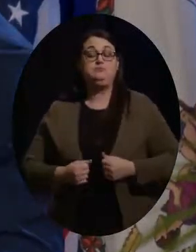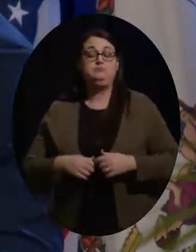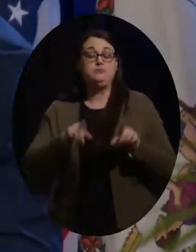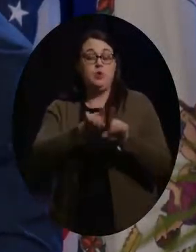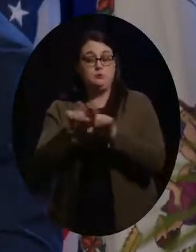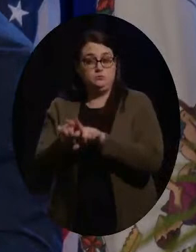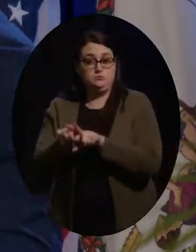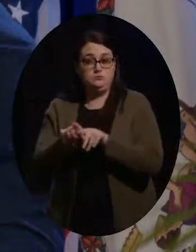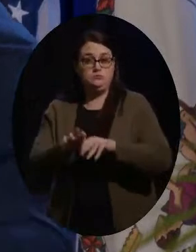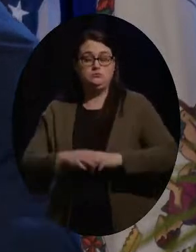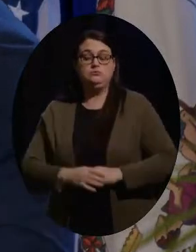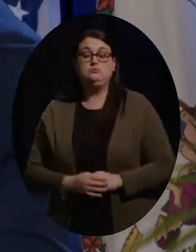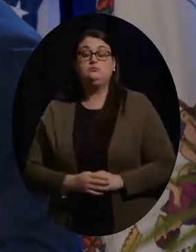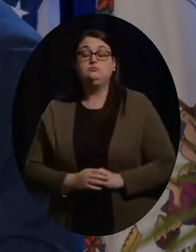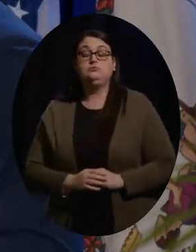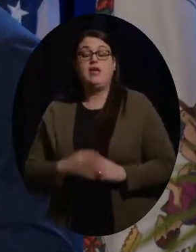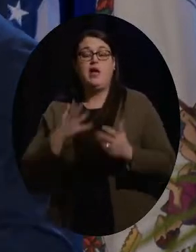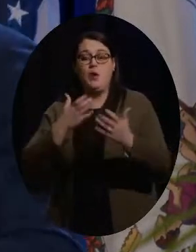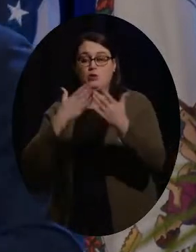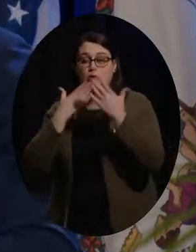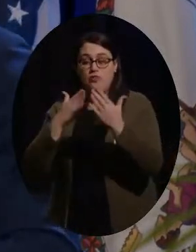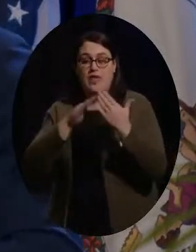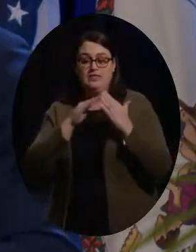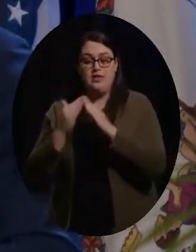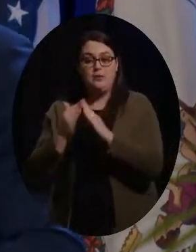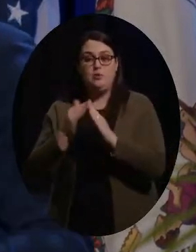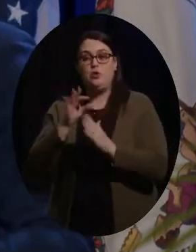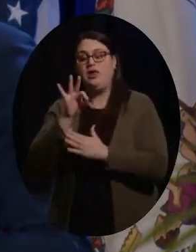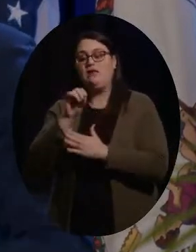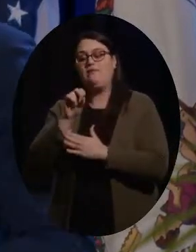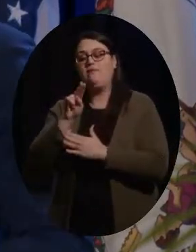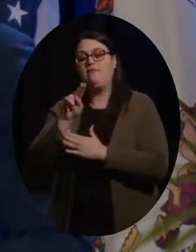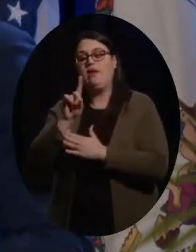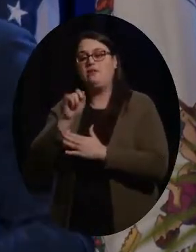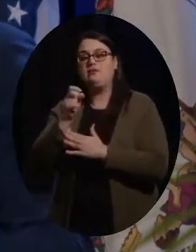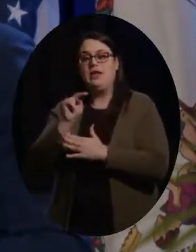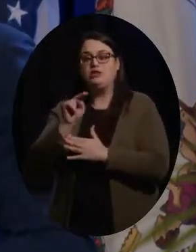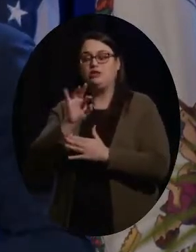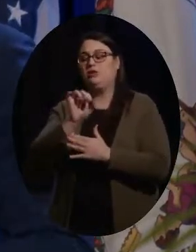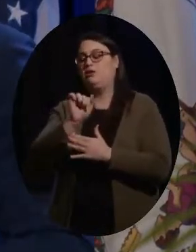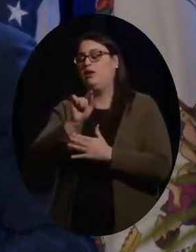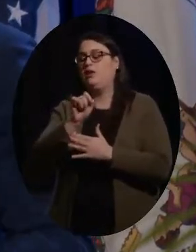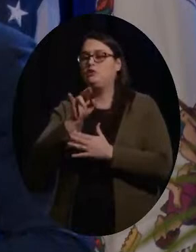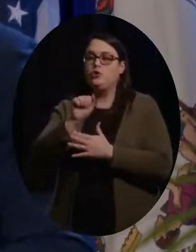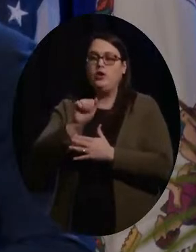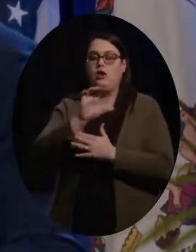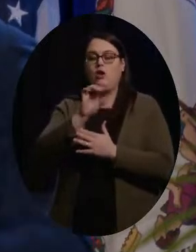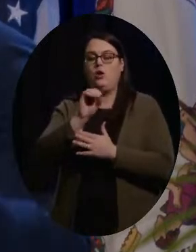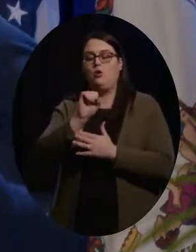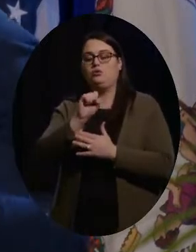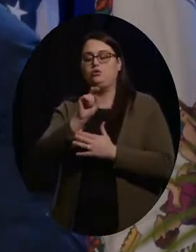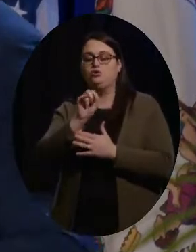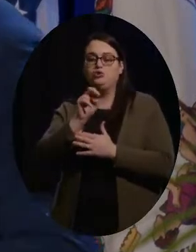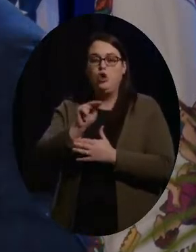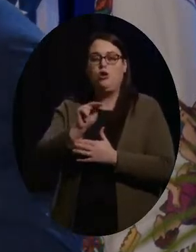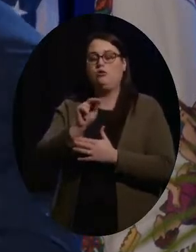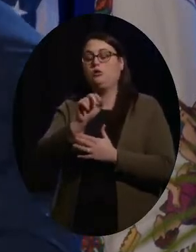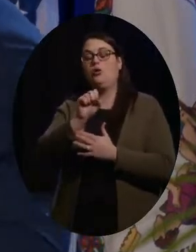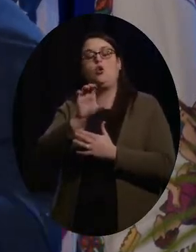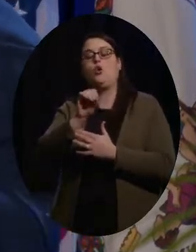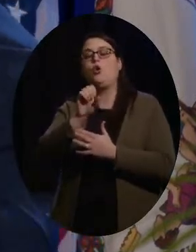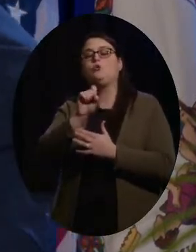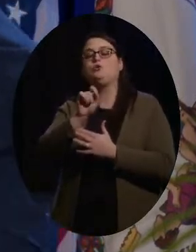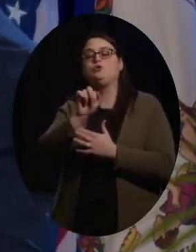Additionally, I want to thank the Community Foundation, Altria, CoStar, and Dominion, who have already